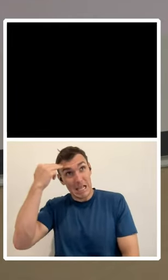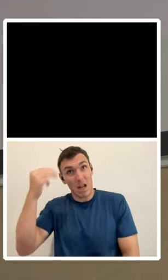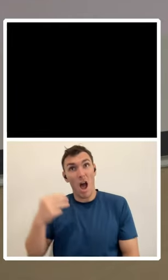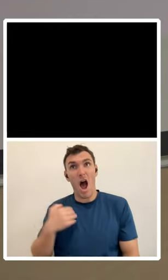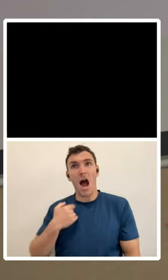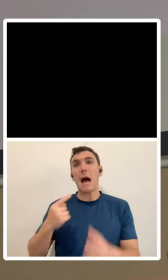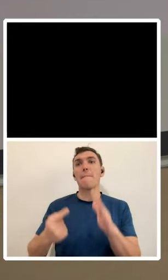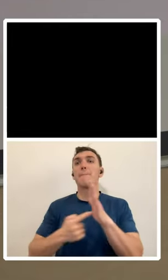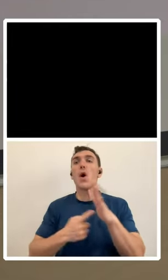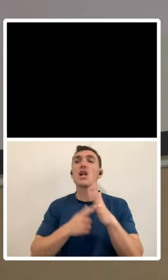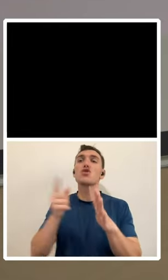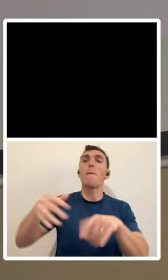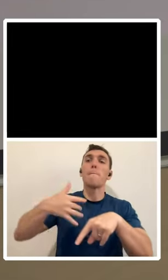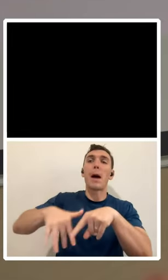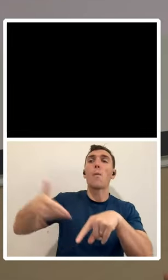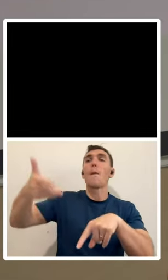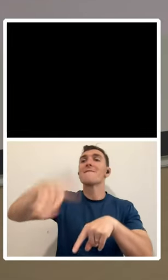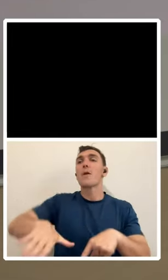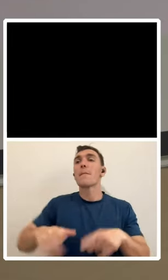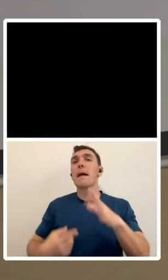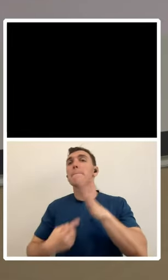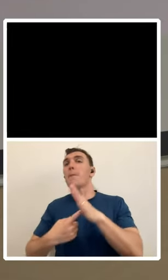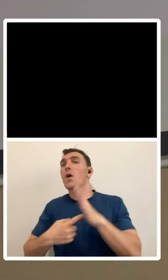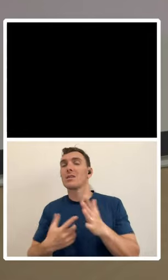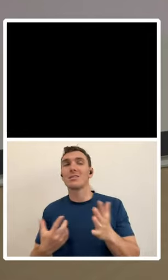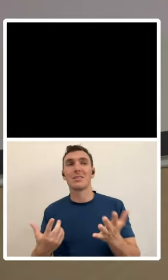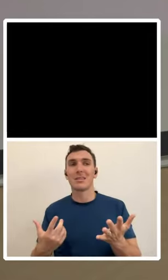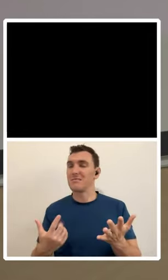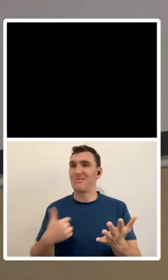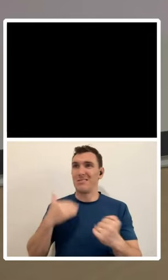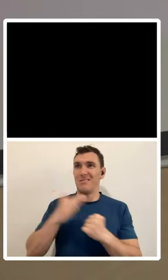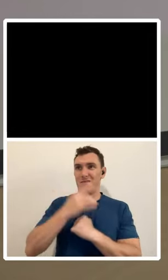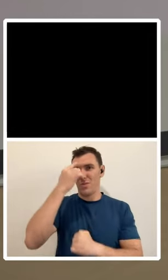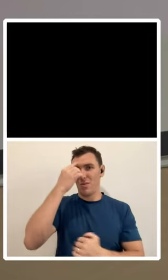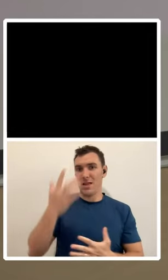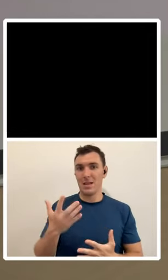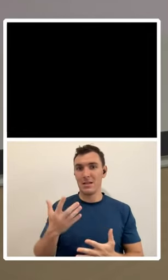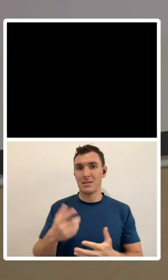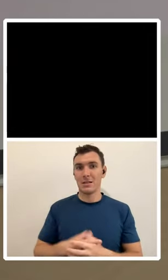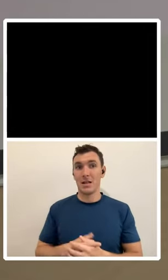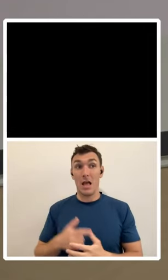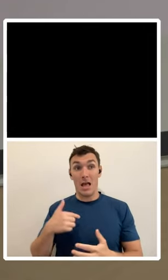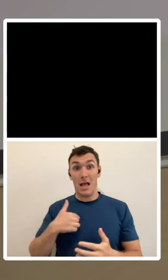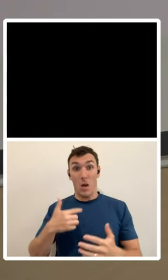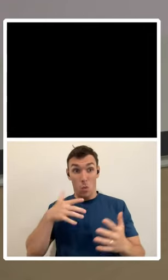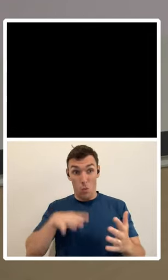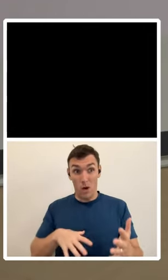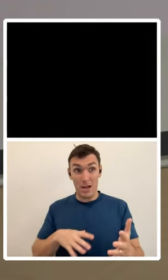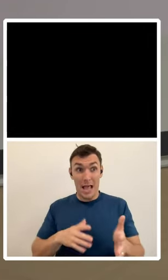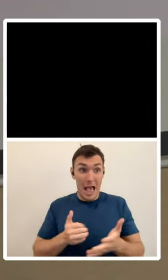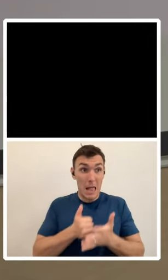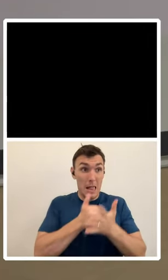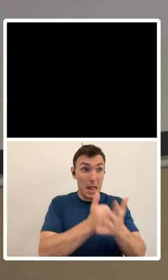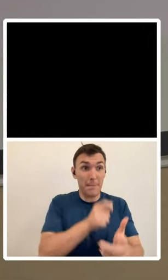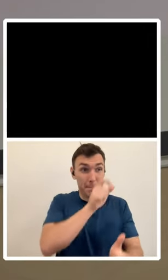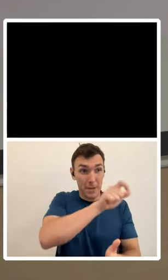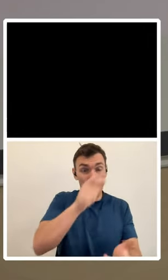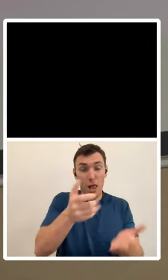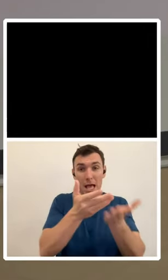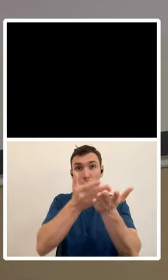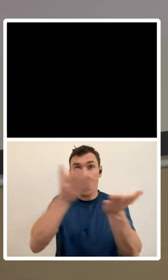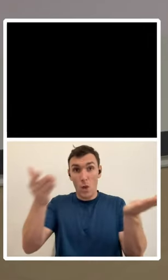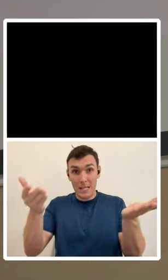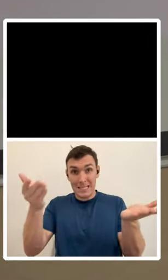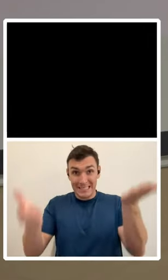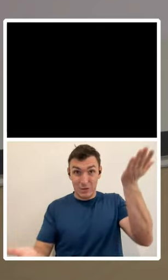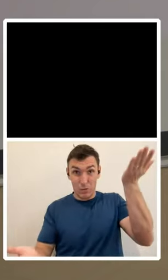millionaires share this mission that we have to overcome economic inequality. The more that you allow people or the system or whoever, the